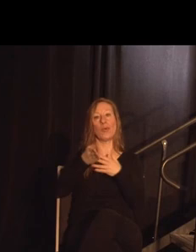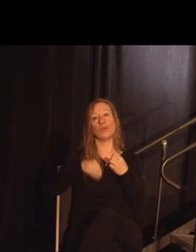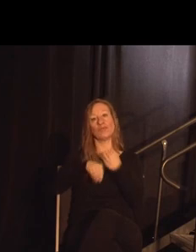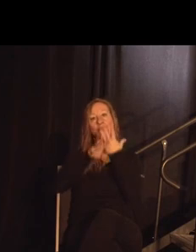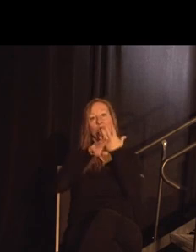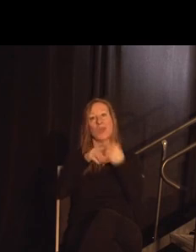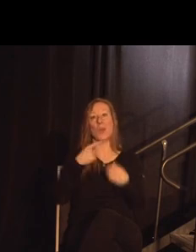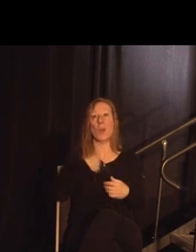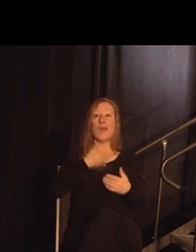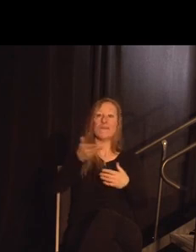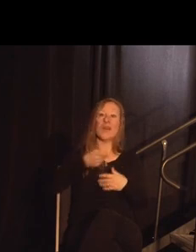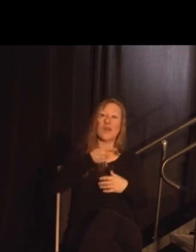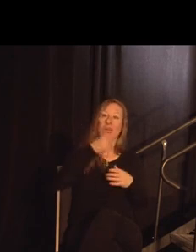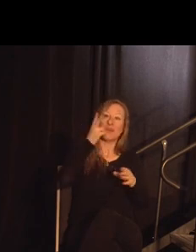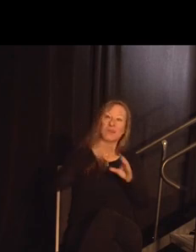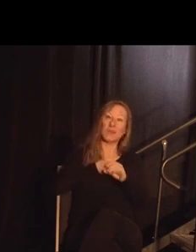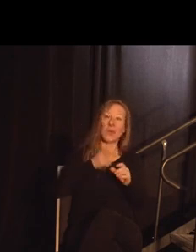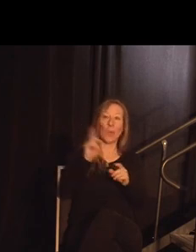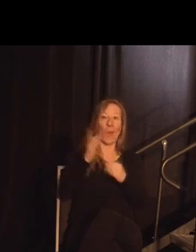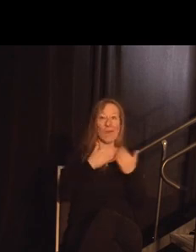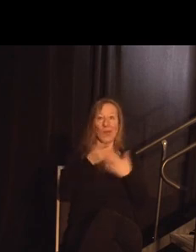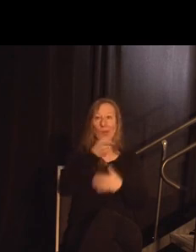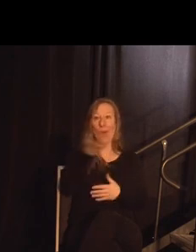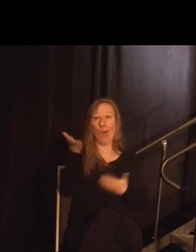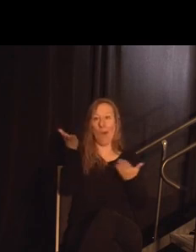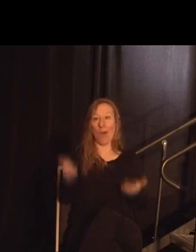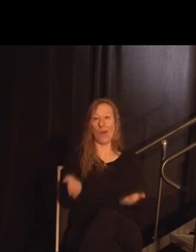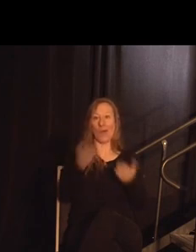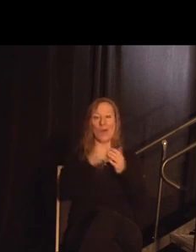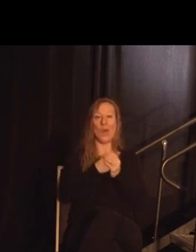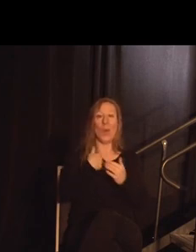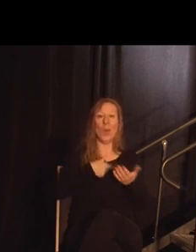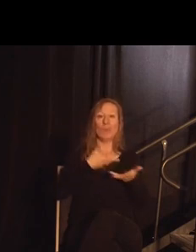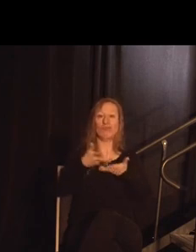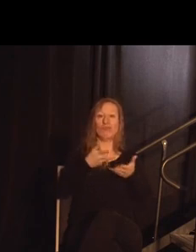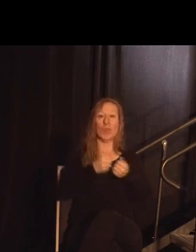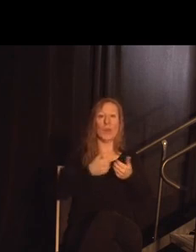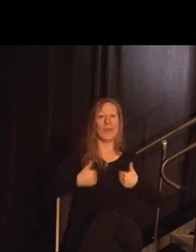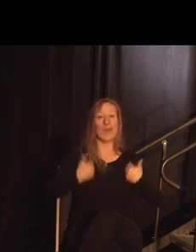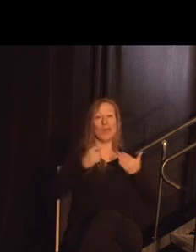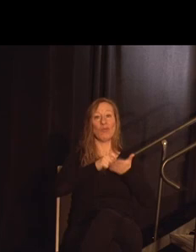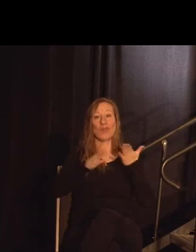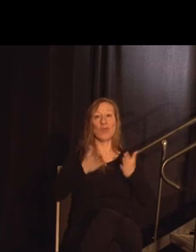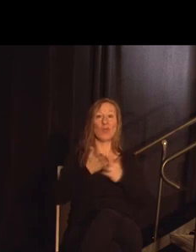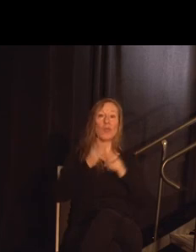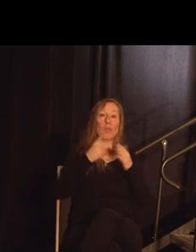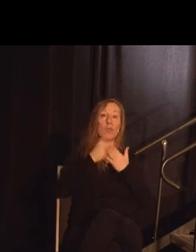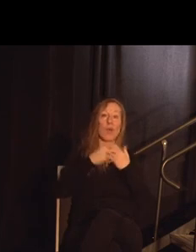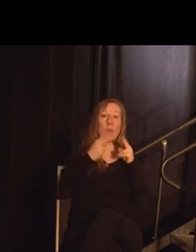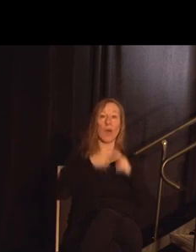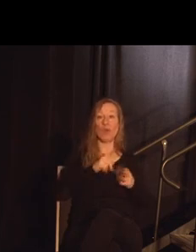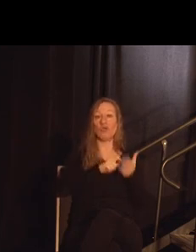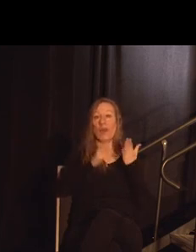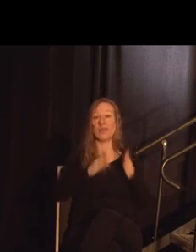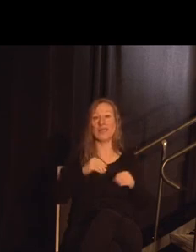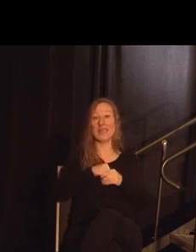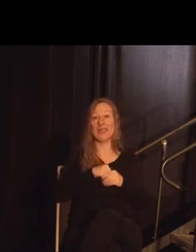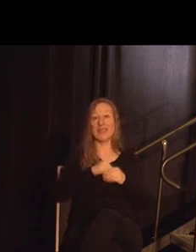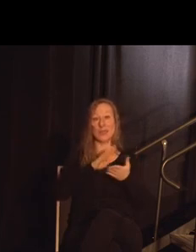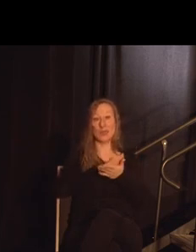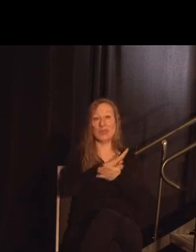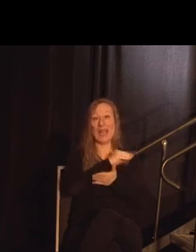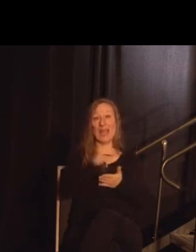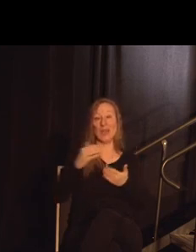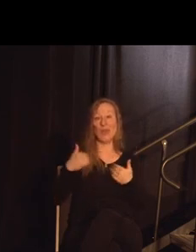tuning into SAL wherever you are. We also engage with young writers through our Writers in the Schools and Youth Poet Laureate programs. Please